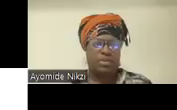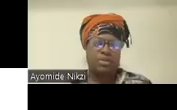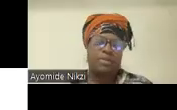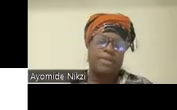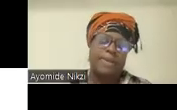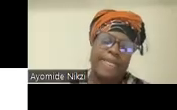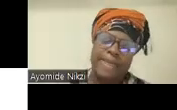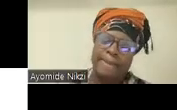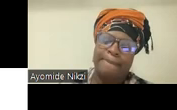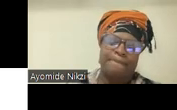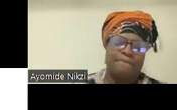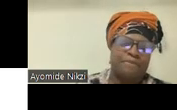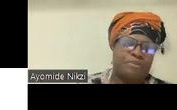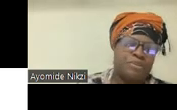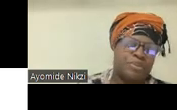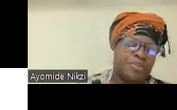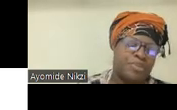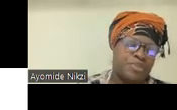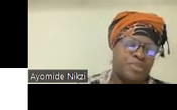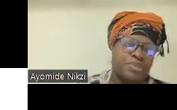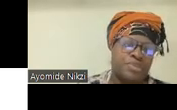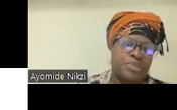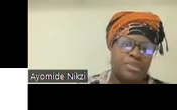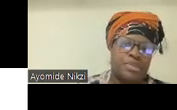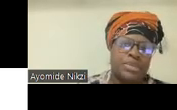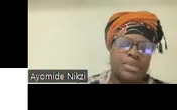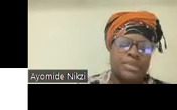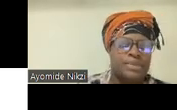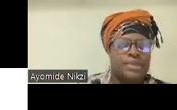just to clarify, if we're just asking for opposition, we don't need it.